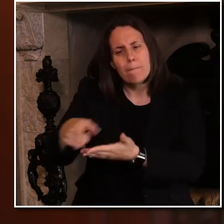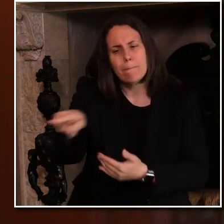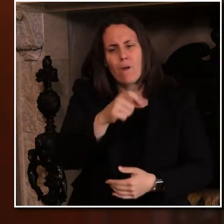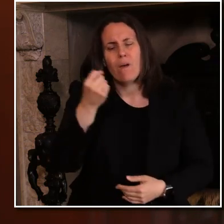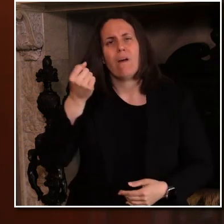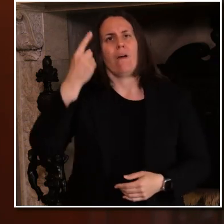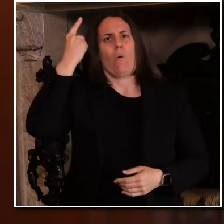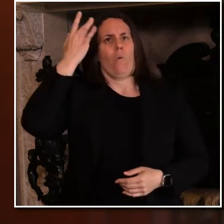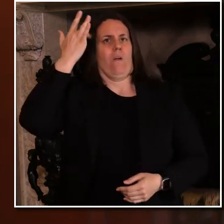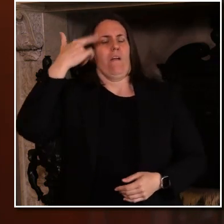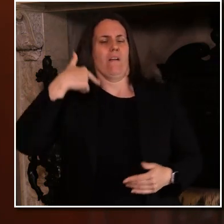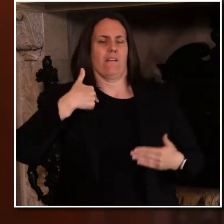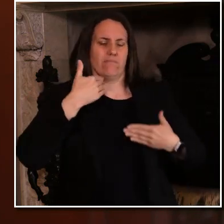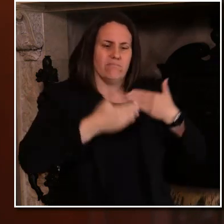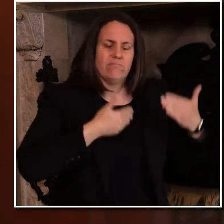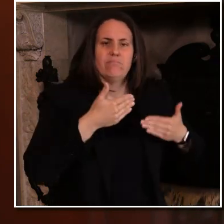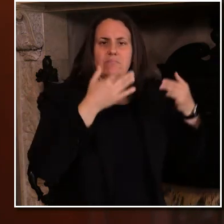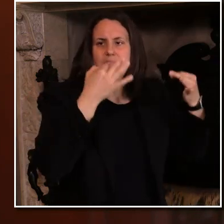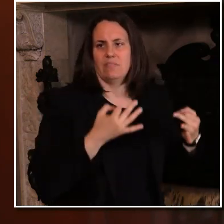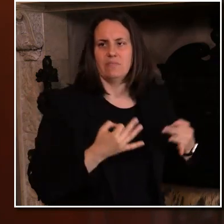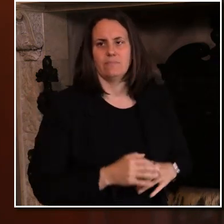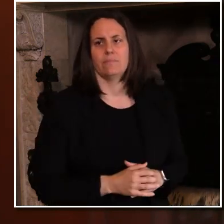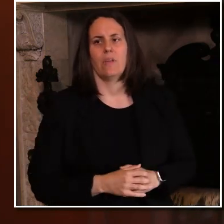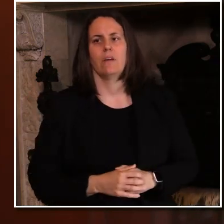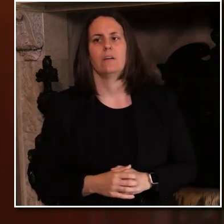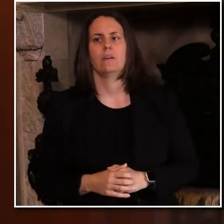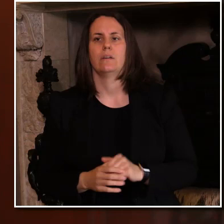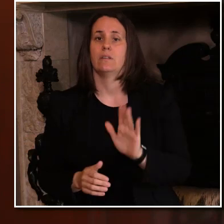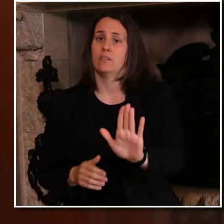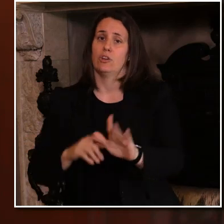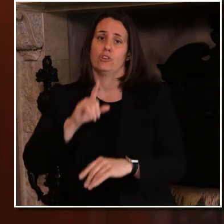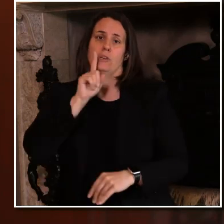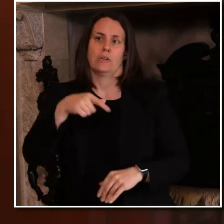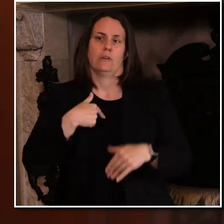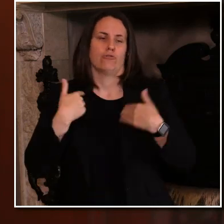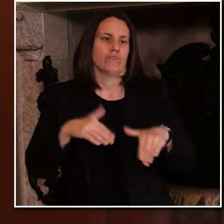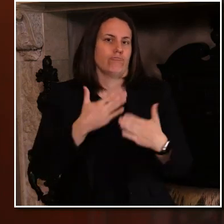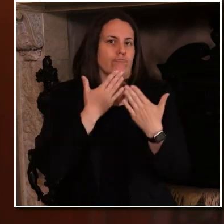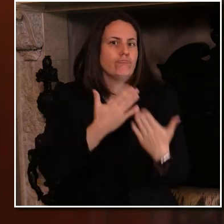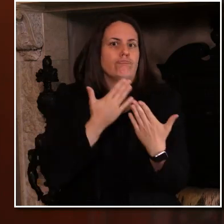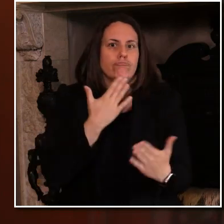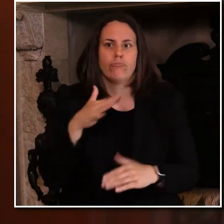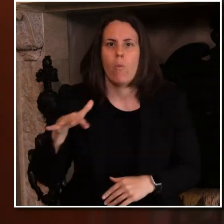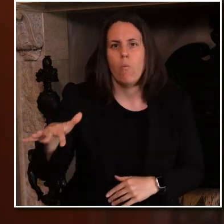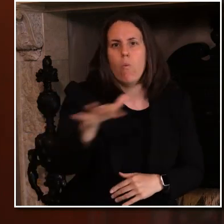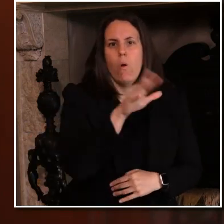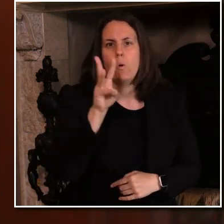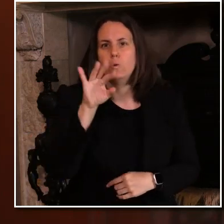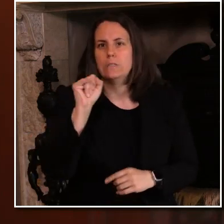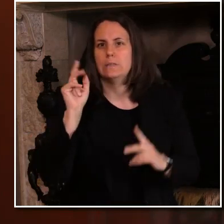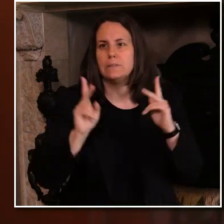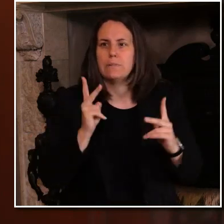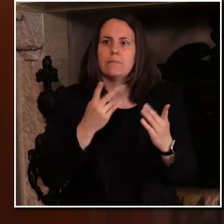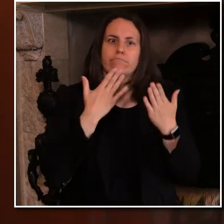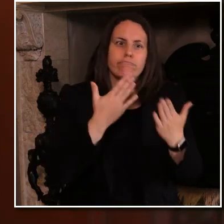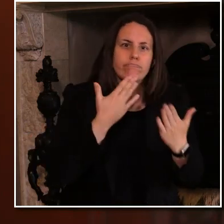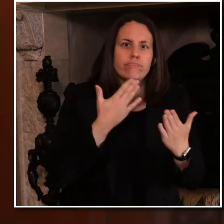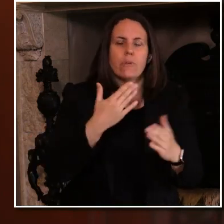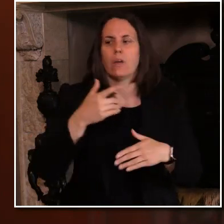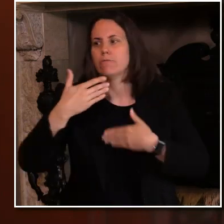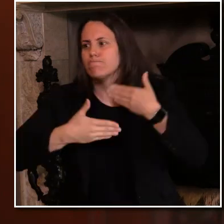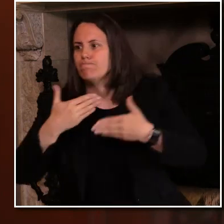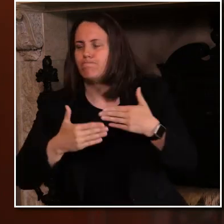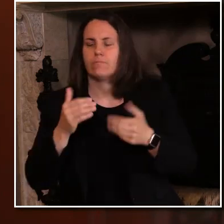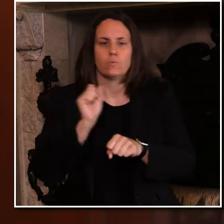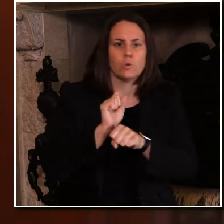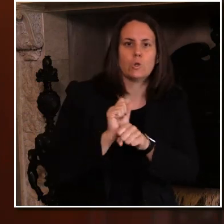public health workers on the front lines working to stop the spread of the disease, our medical lab professionals processing COVID-19